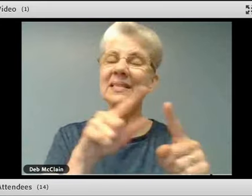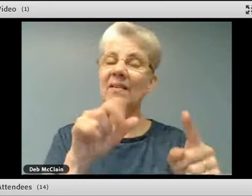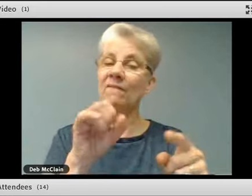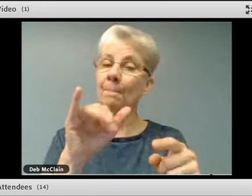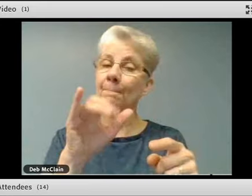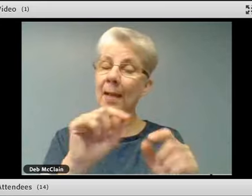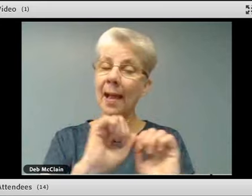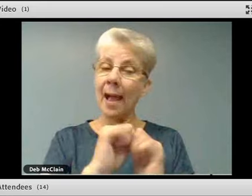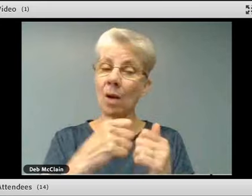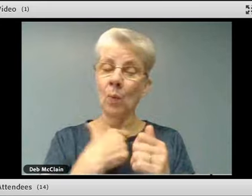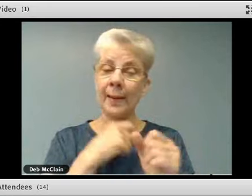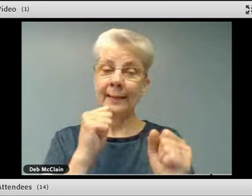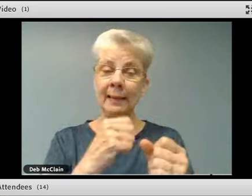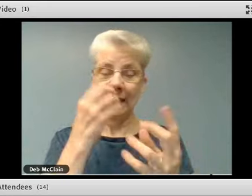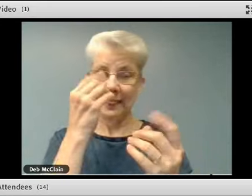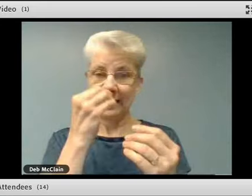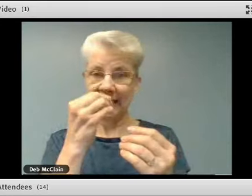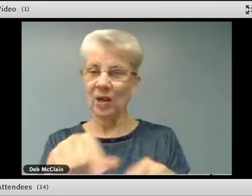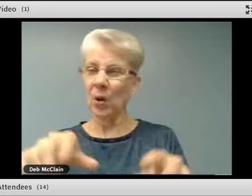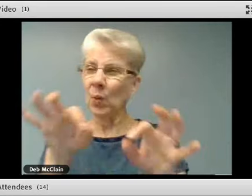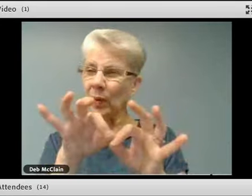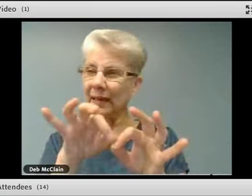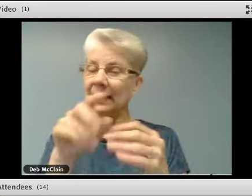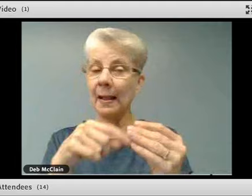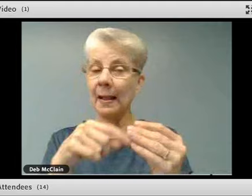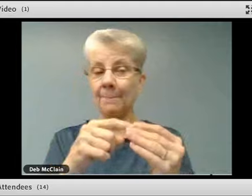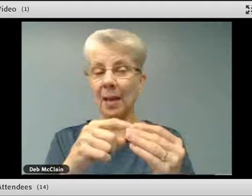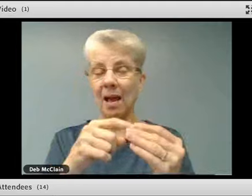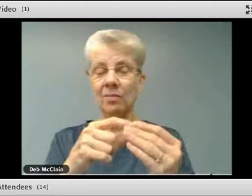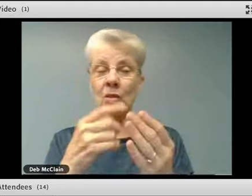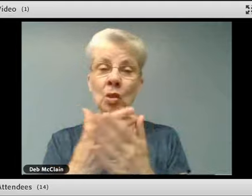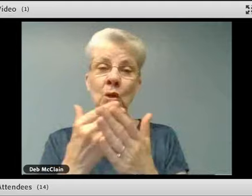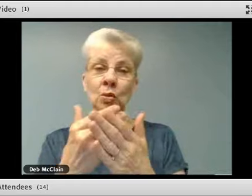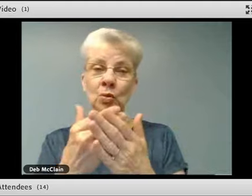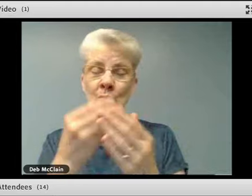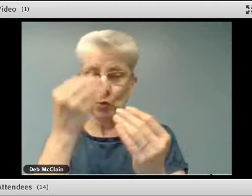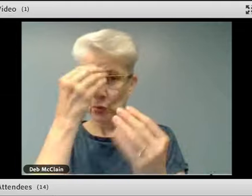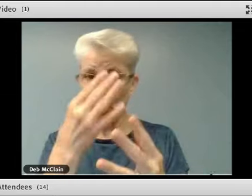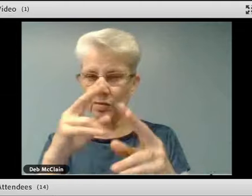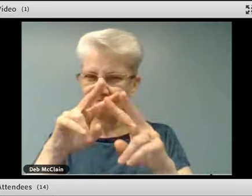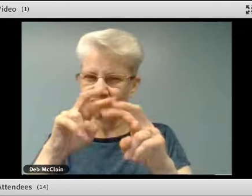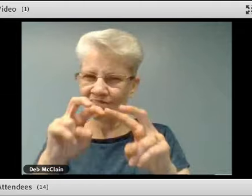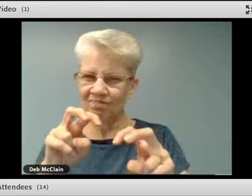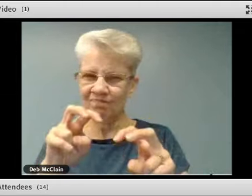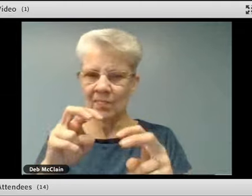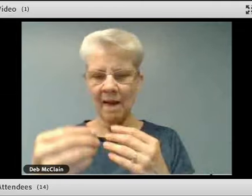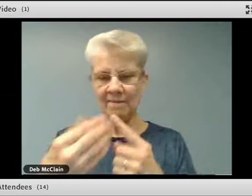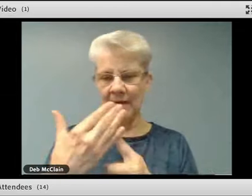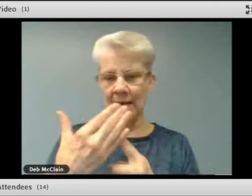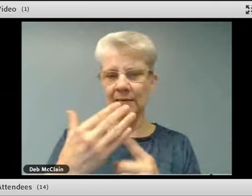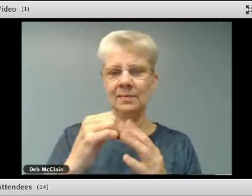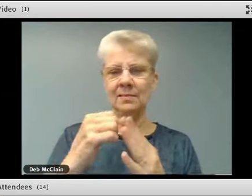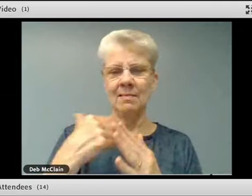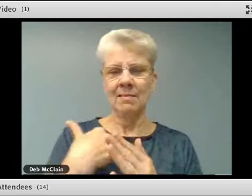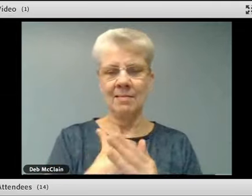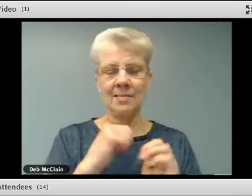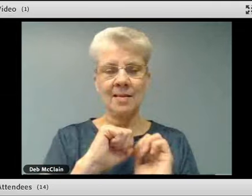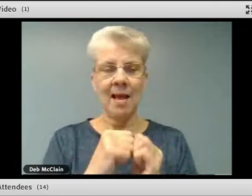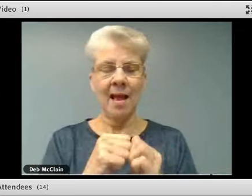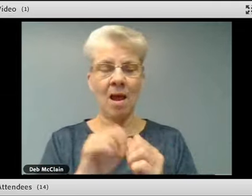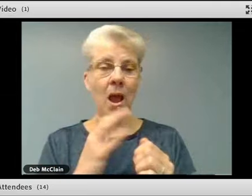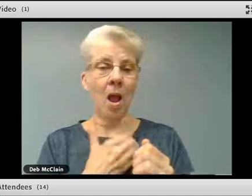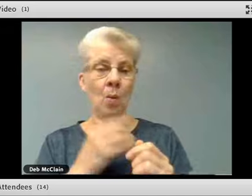critically about the news and how that affects people's perceptions of what's